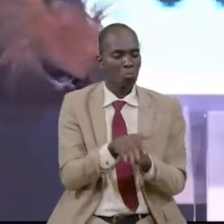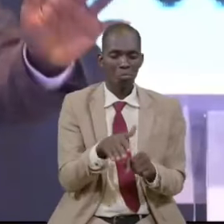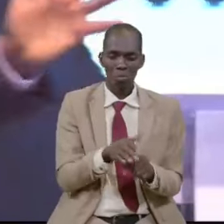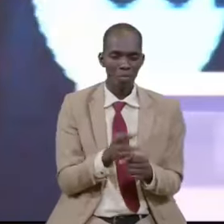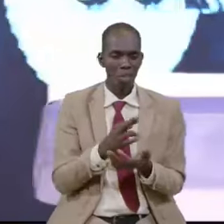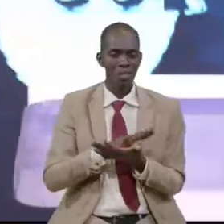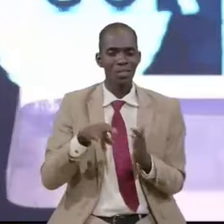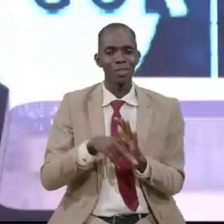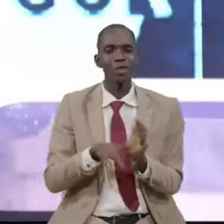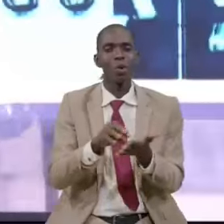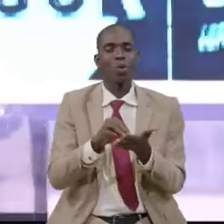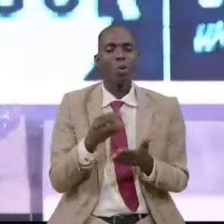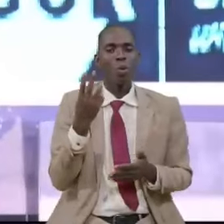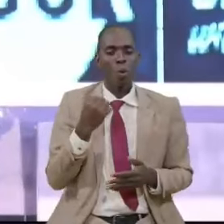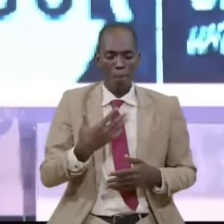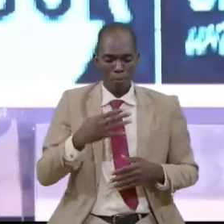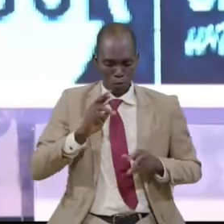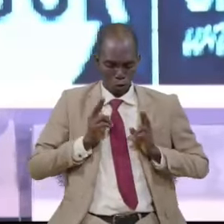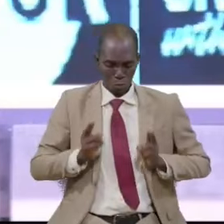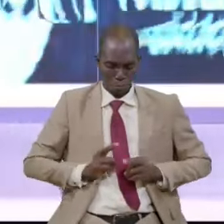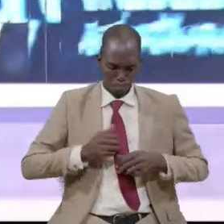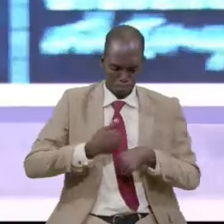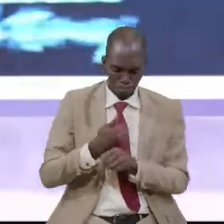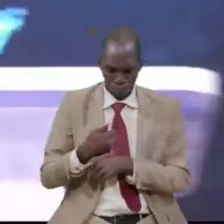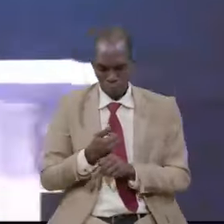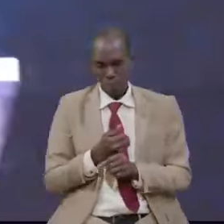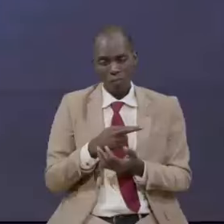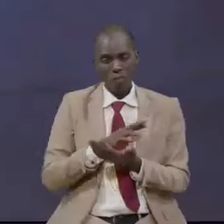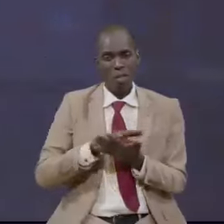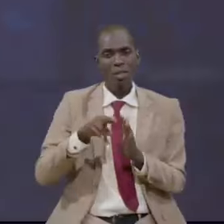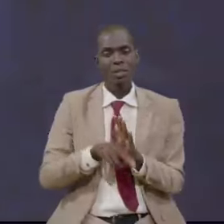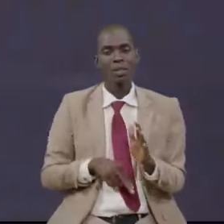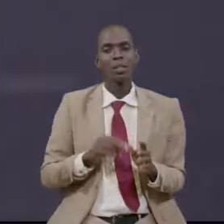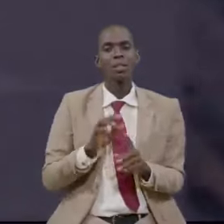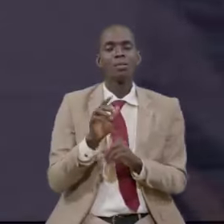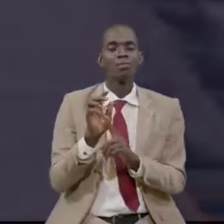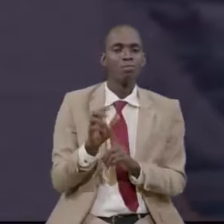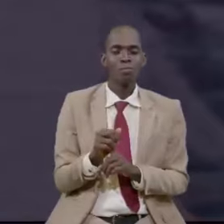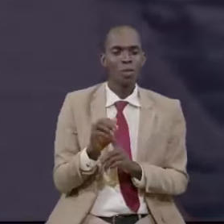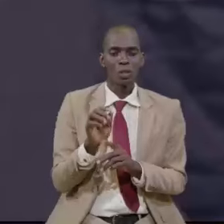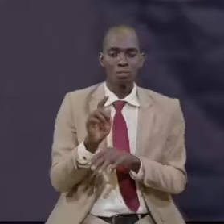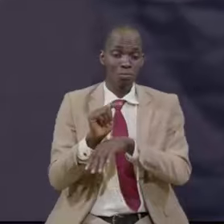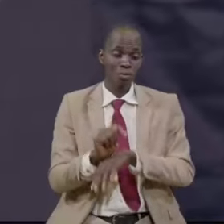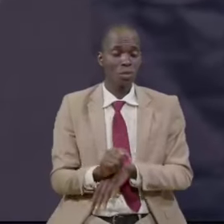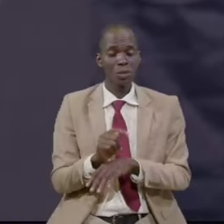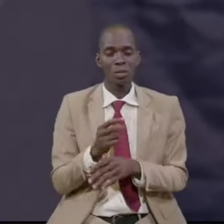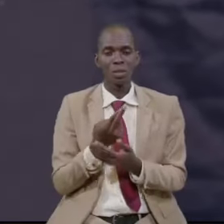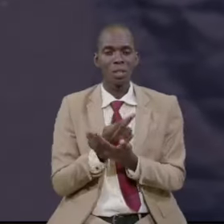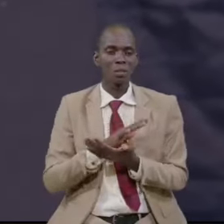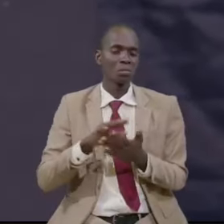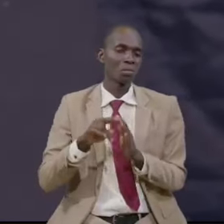righteousness, traditional righteousness, religious righteousness. It